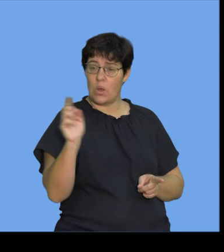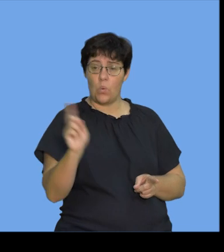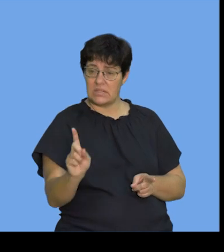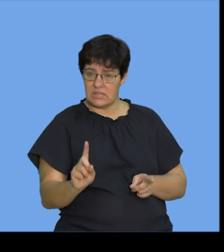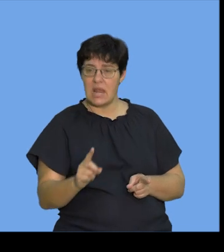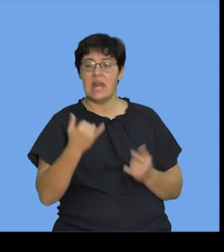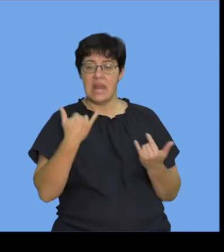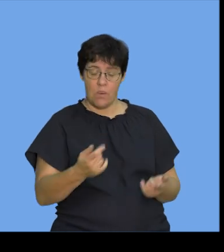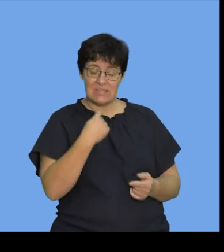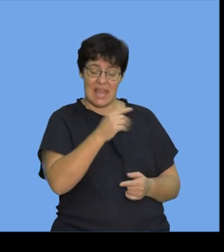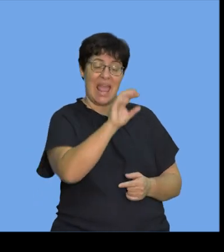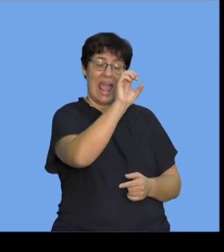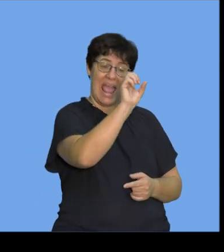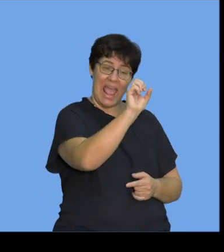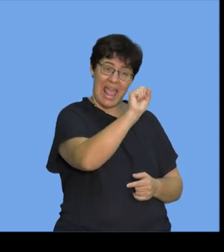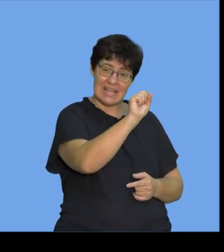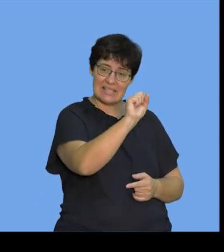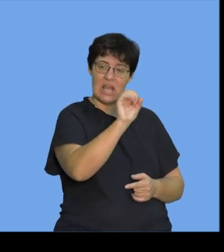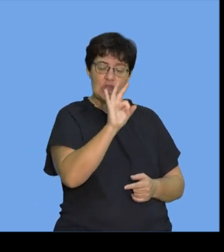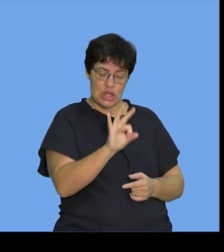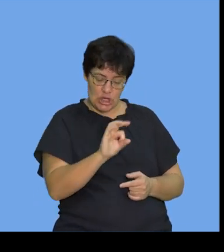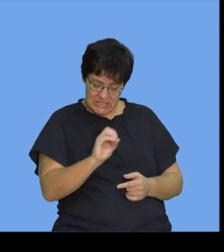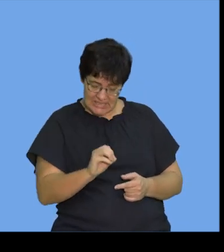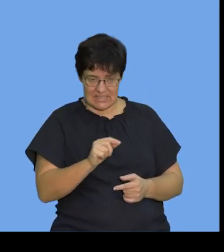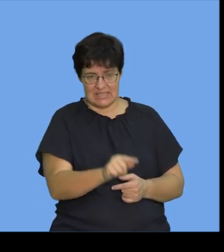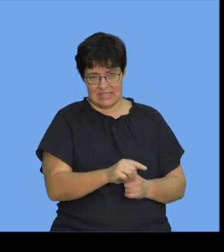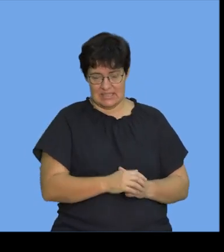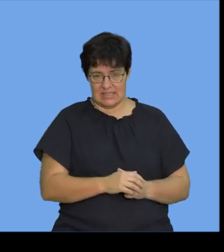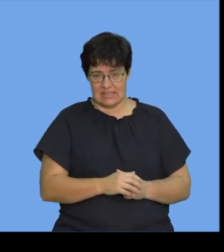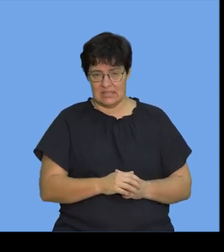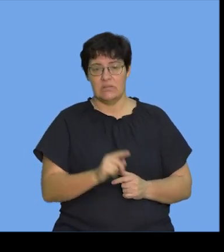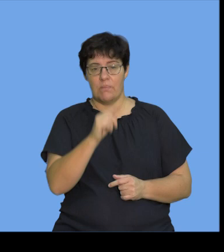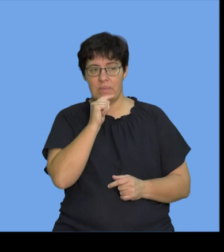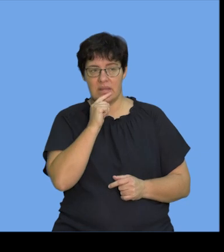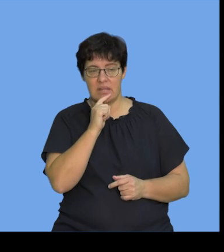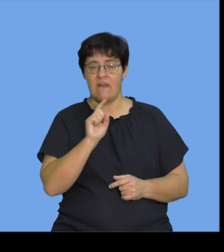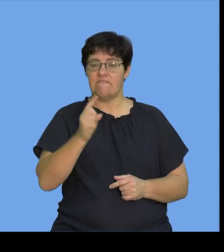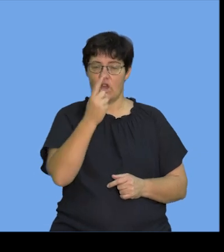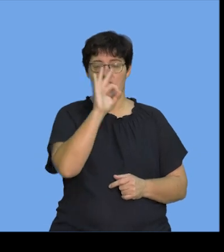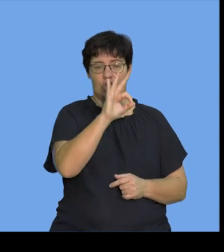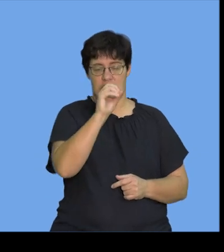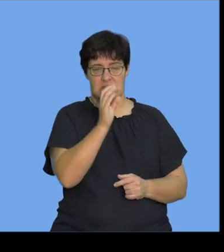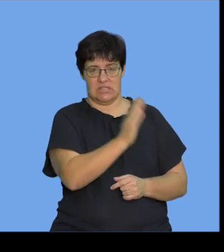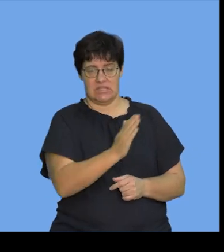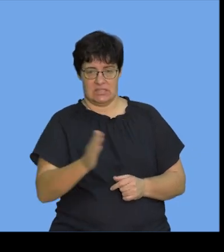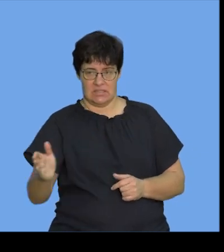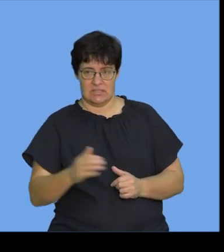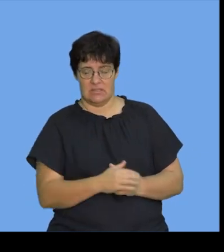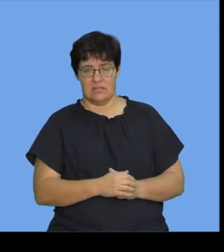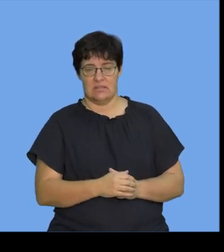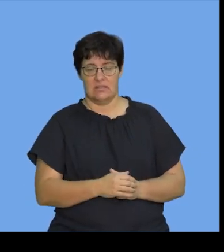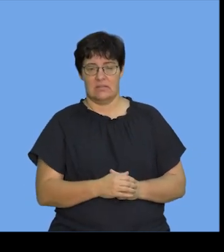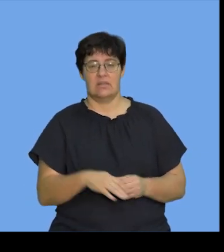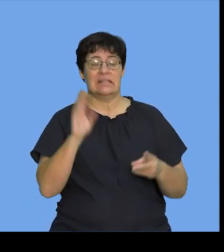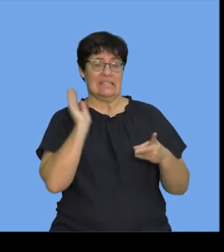then say it's S30, meaning the sum of the first 30 terms. Now the